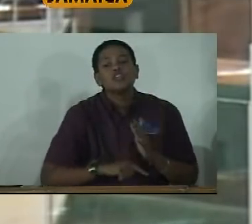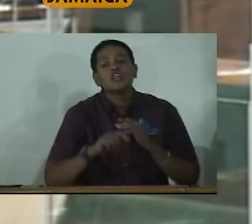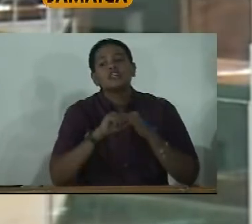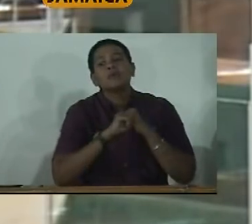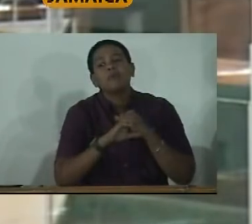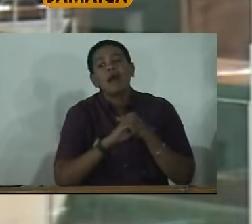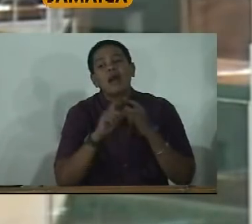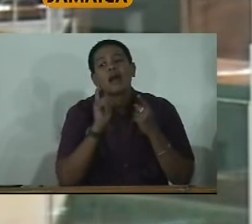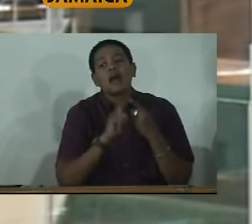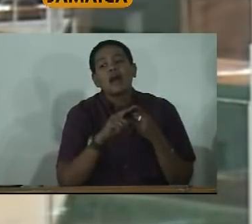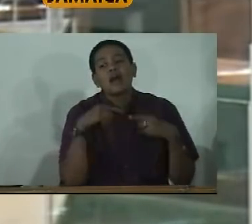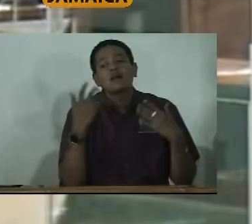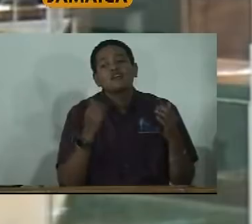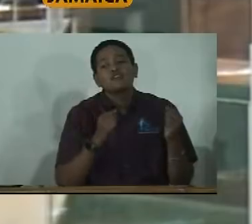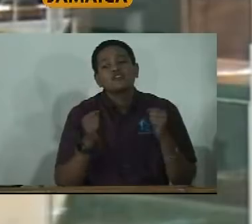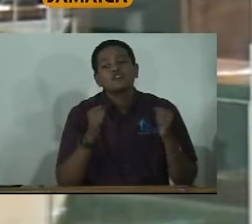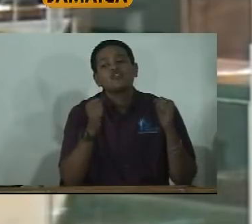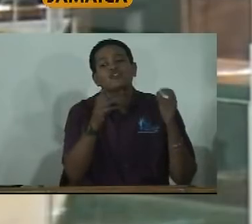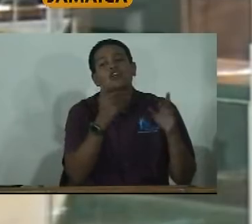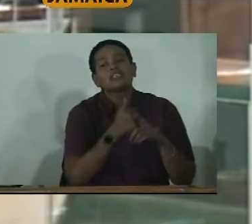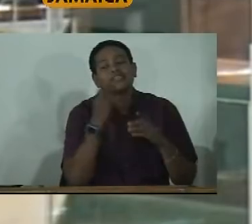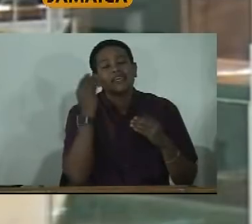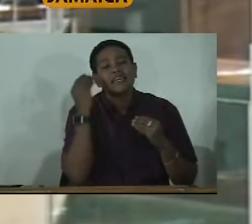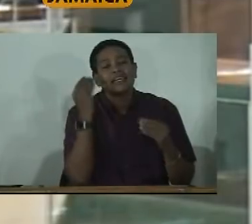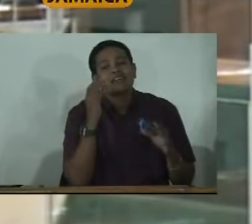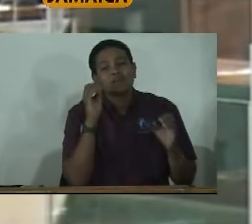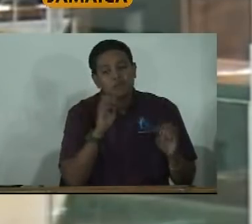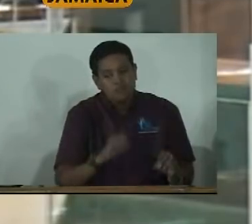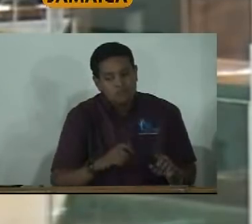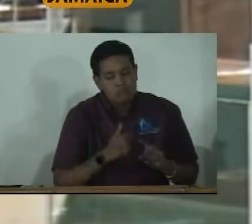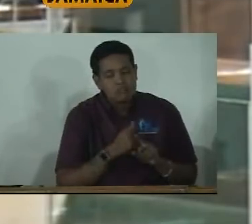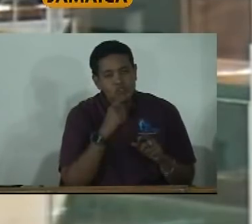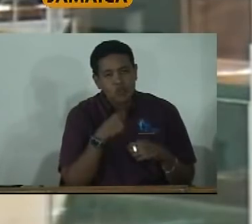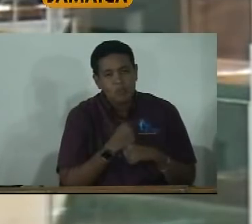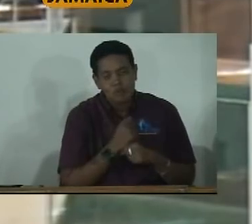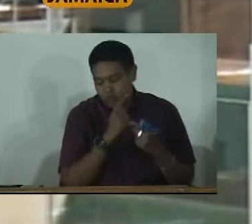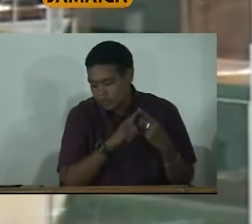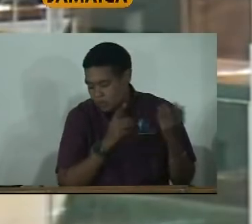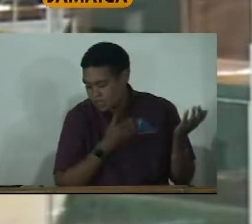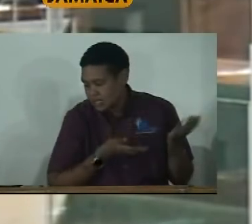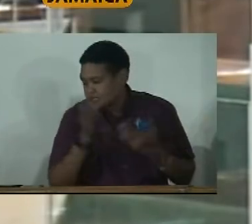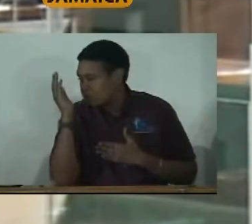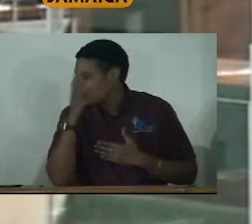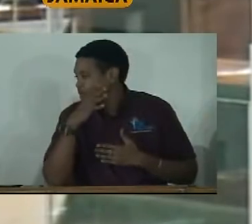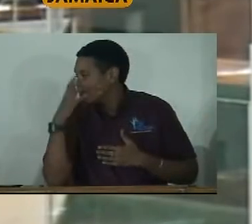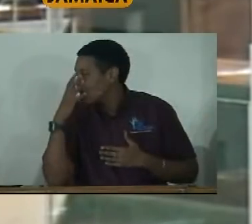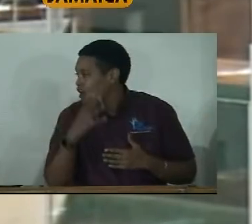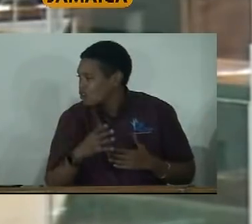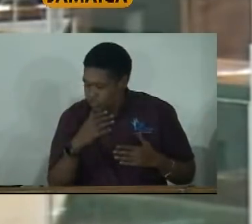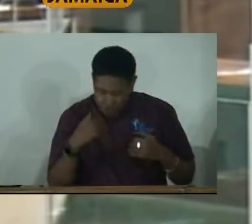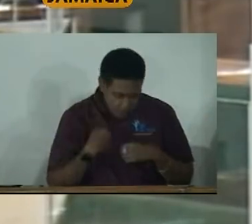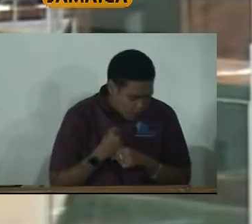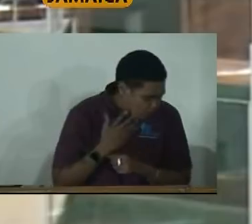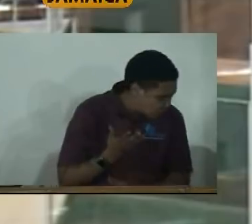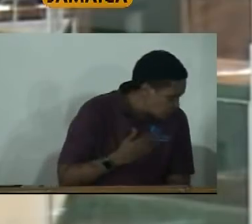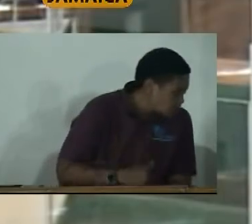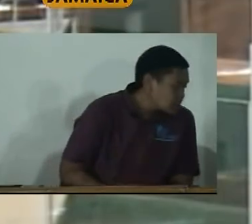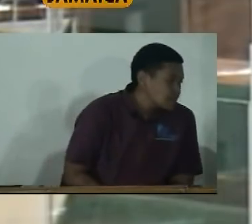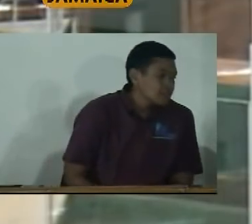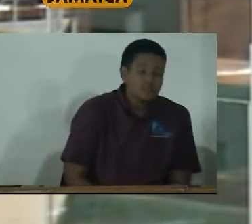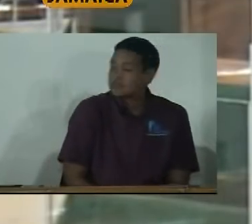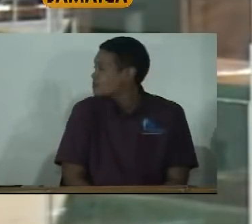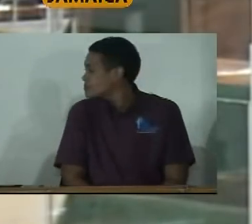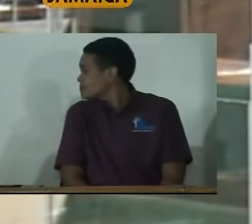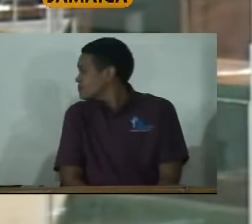and strategic information to producers and exporters of agricultural produce,